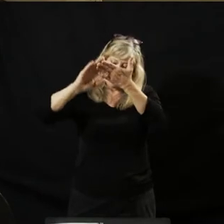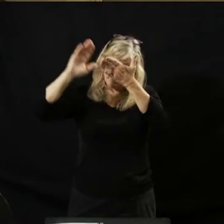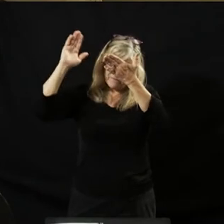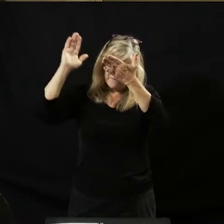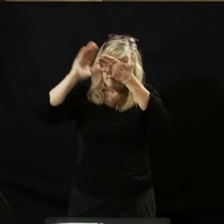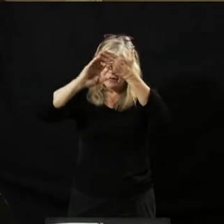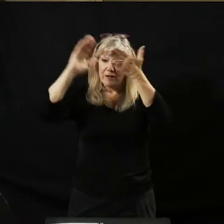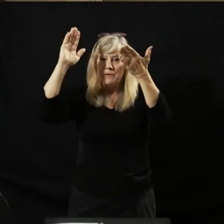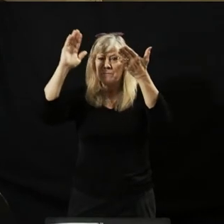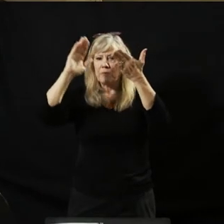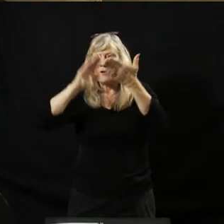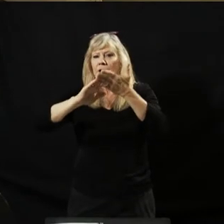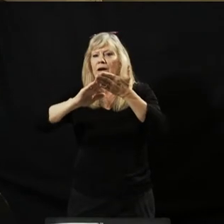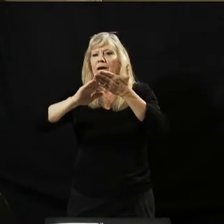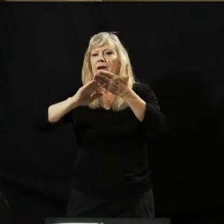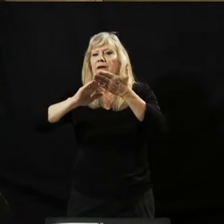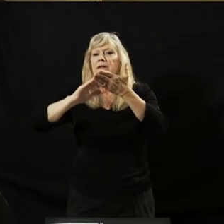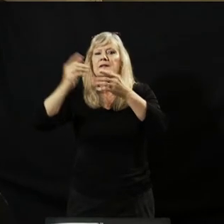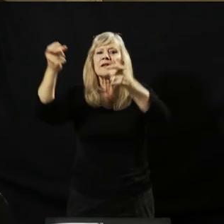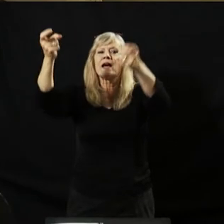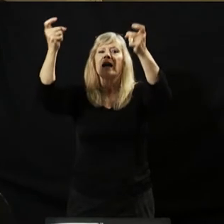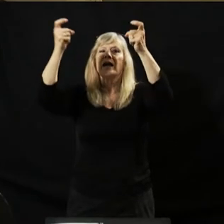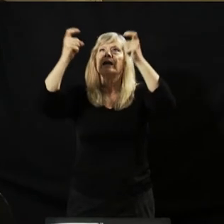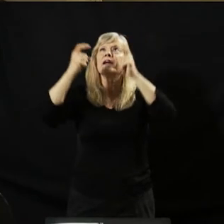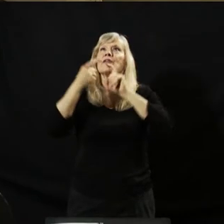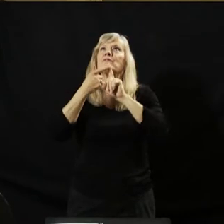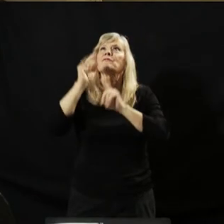most holy church.